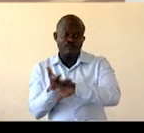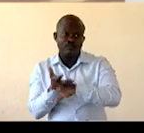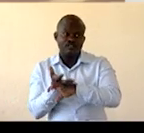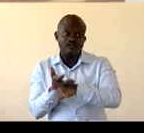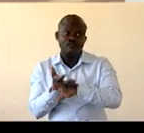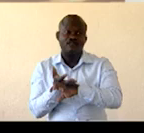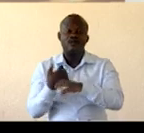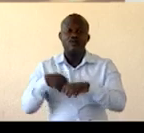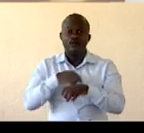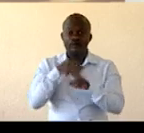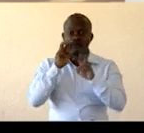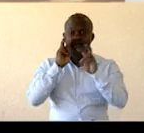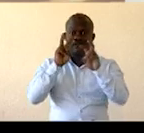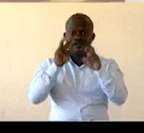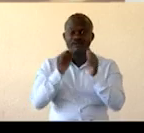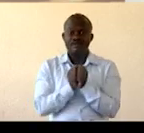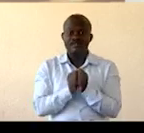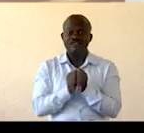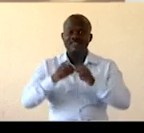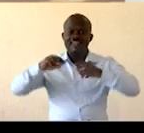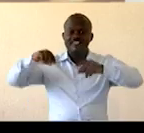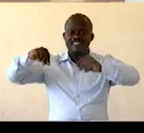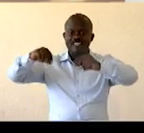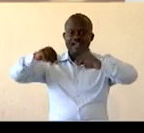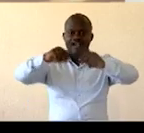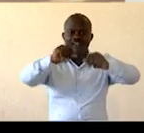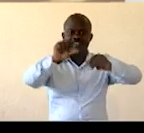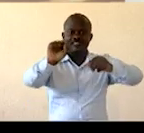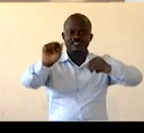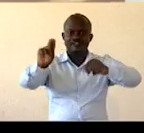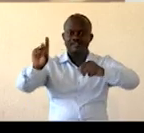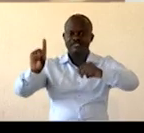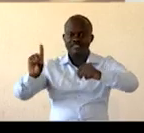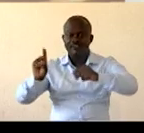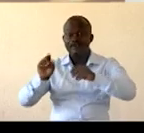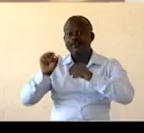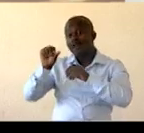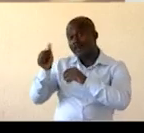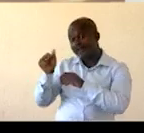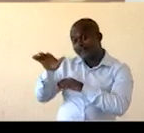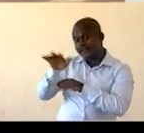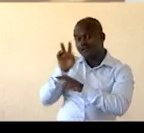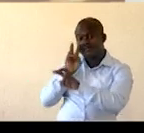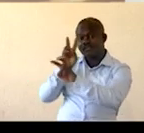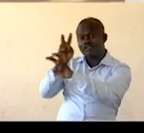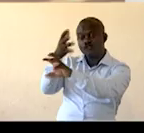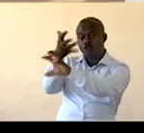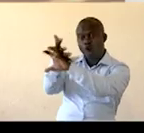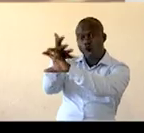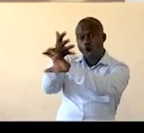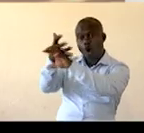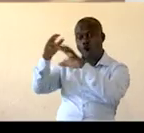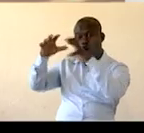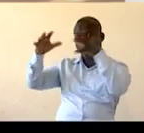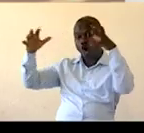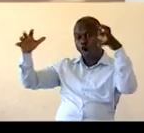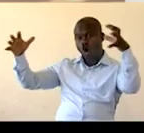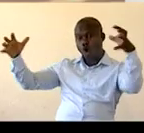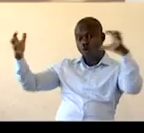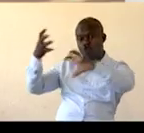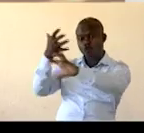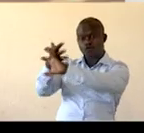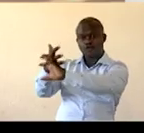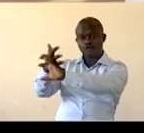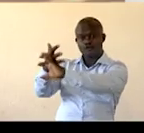We can see sand. Behind we can see rocks. And my